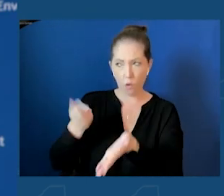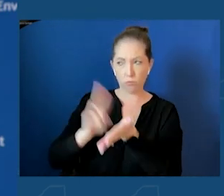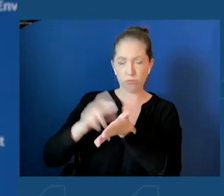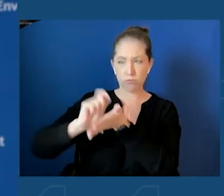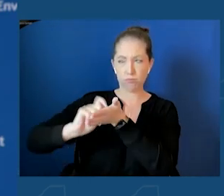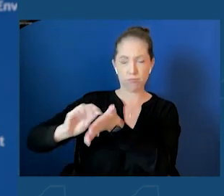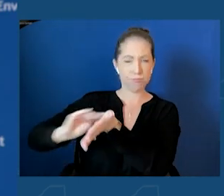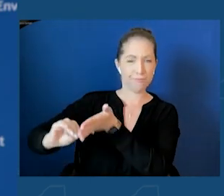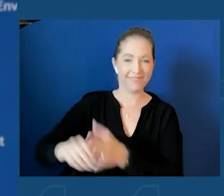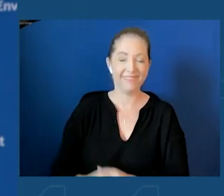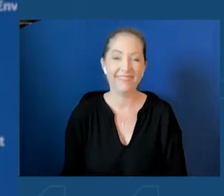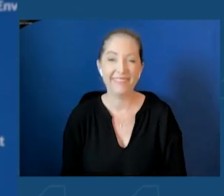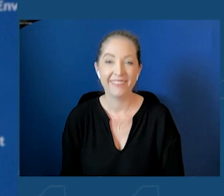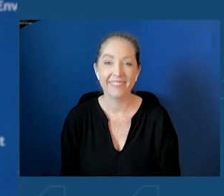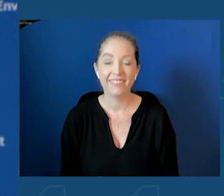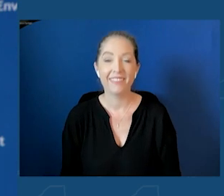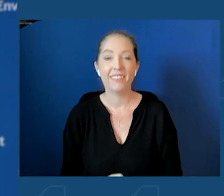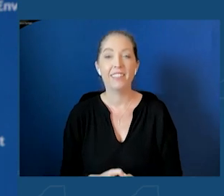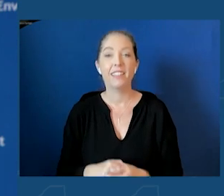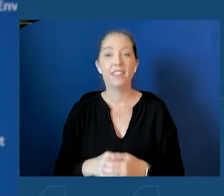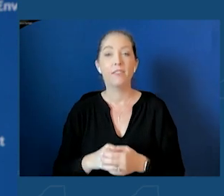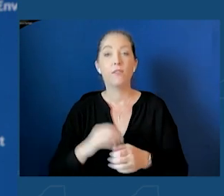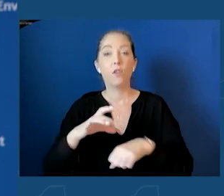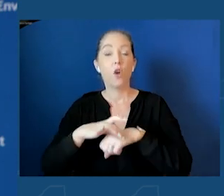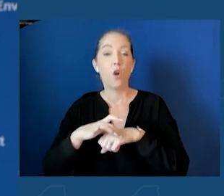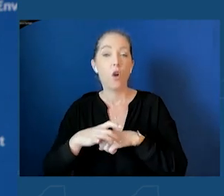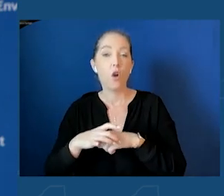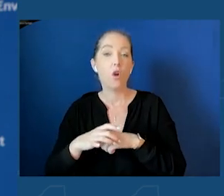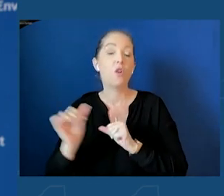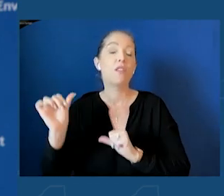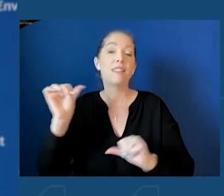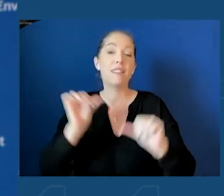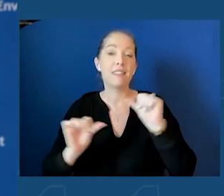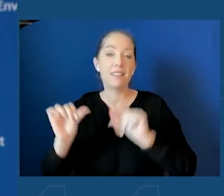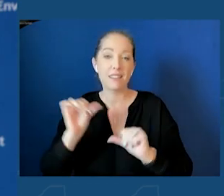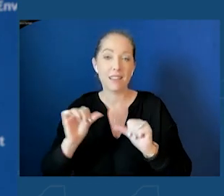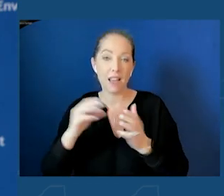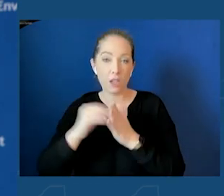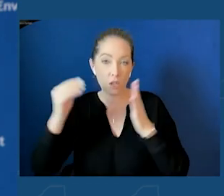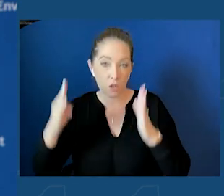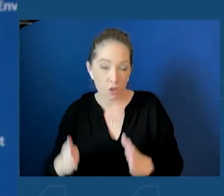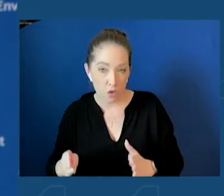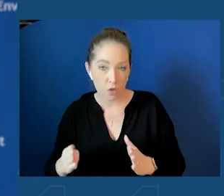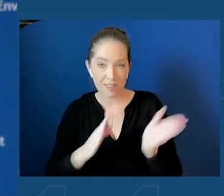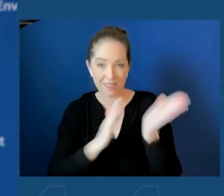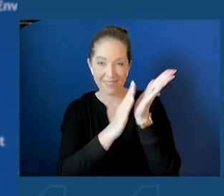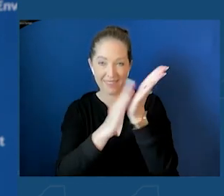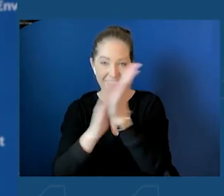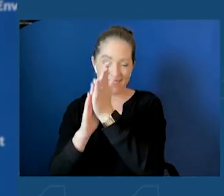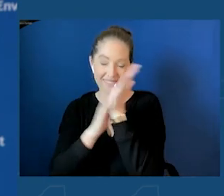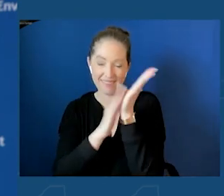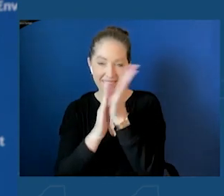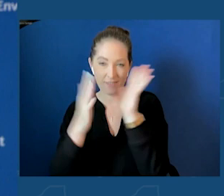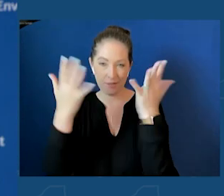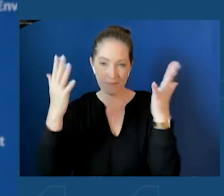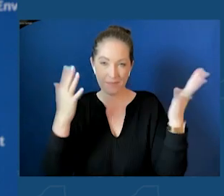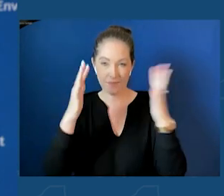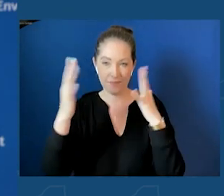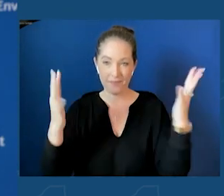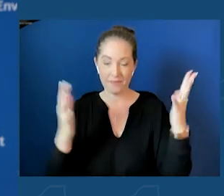have earth science students from Nichols, from Riverside, from Niagara Wheatfield. Let's give them all a round of applause for our students.